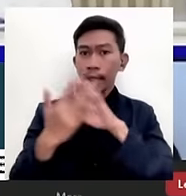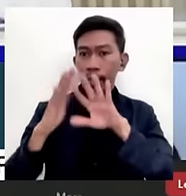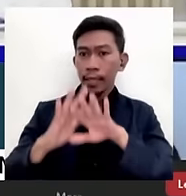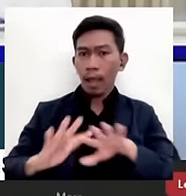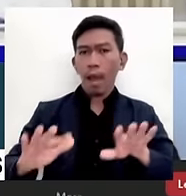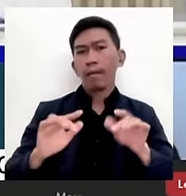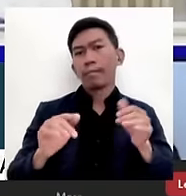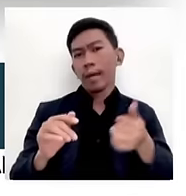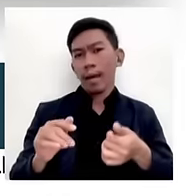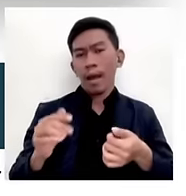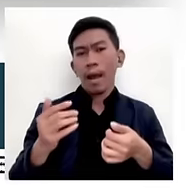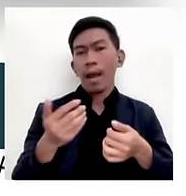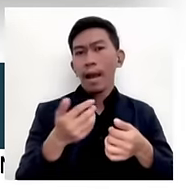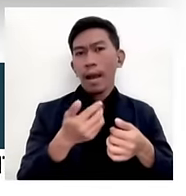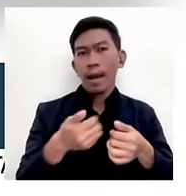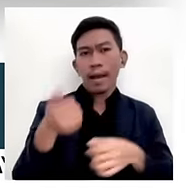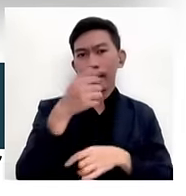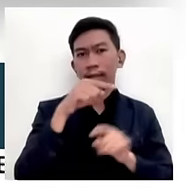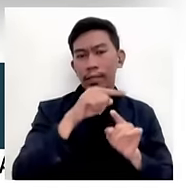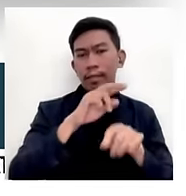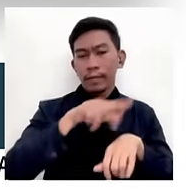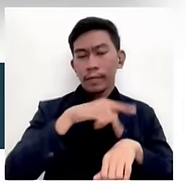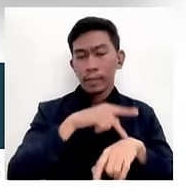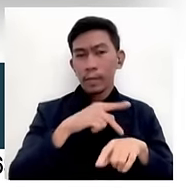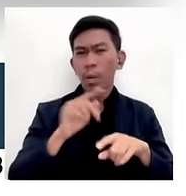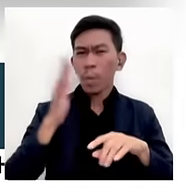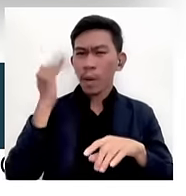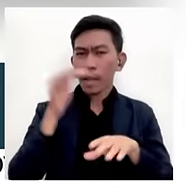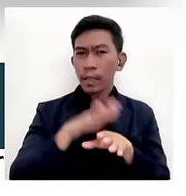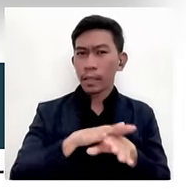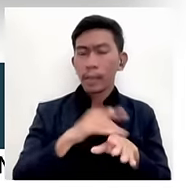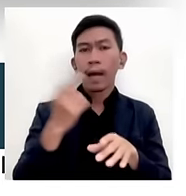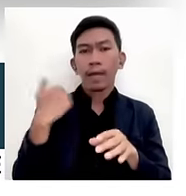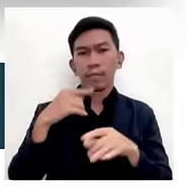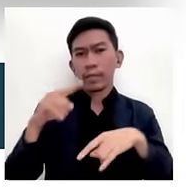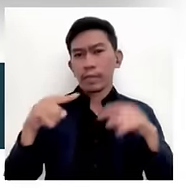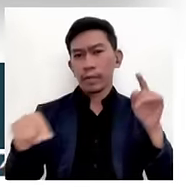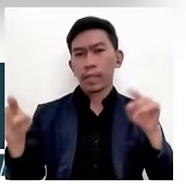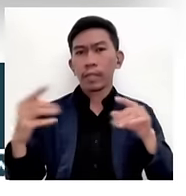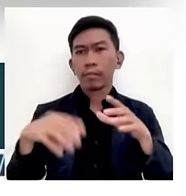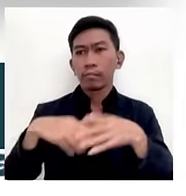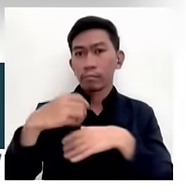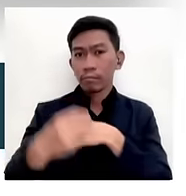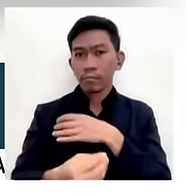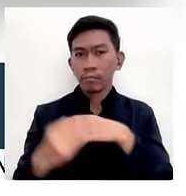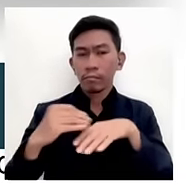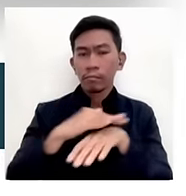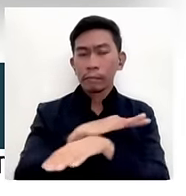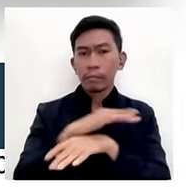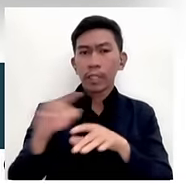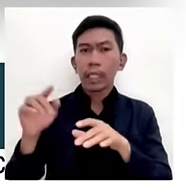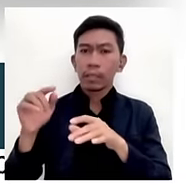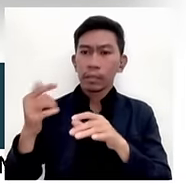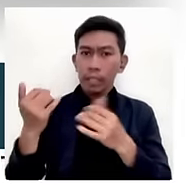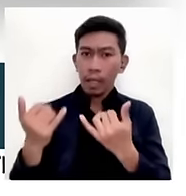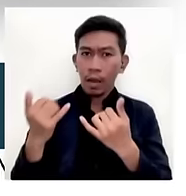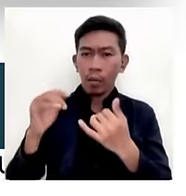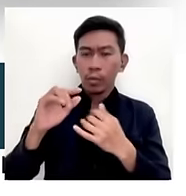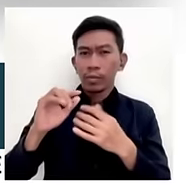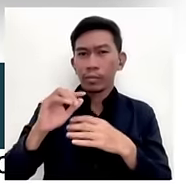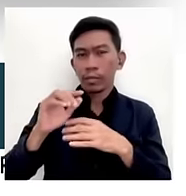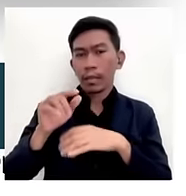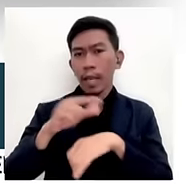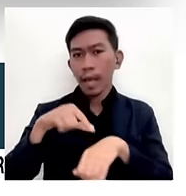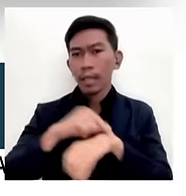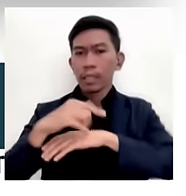economic data. Reasons for the slowdown include external factors such as geopolitical risk, which in effect also affected